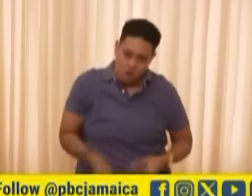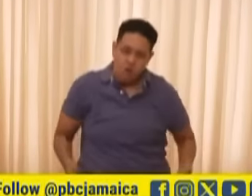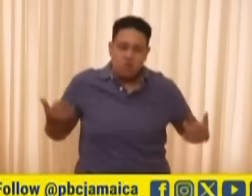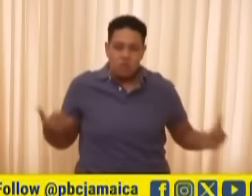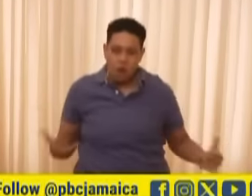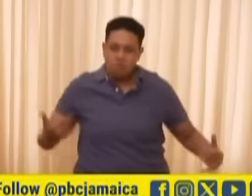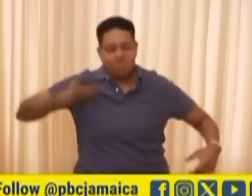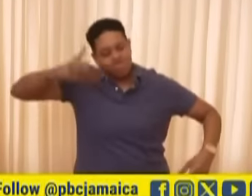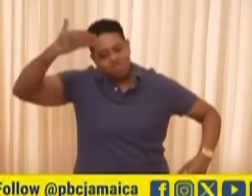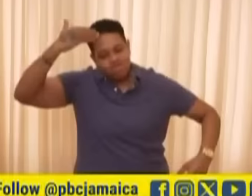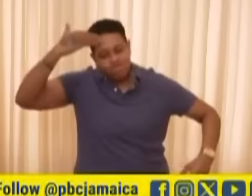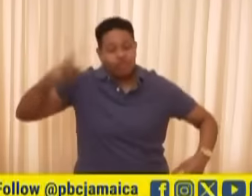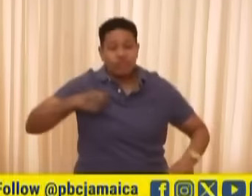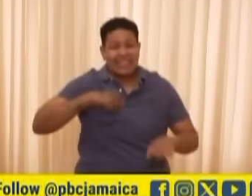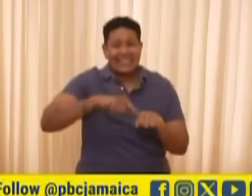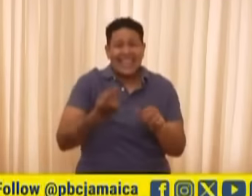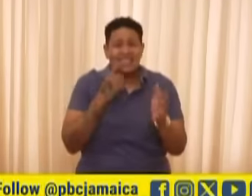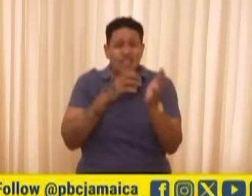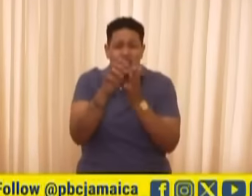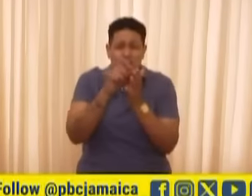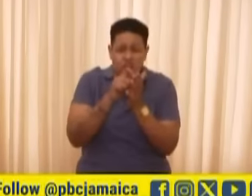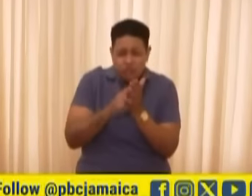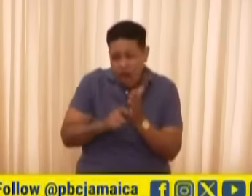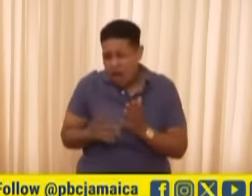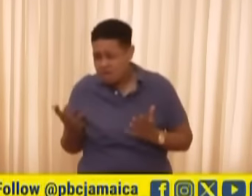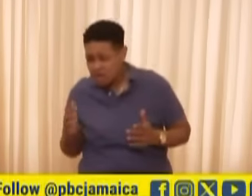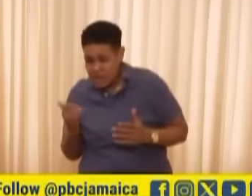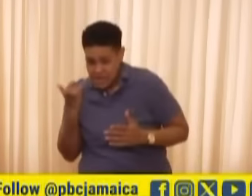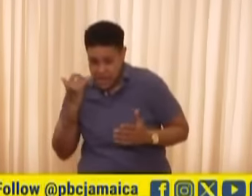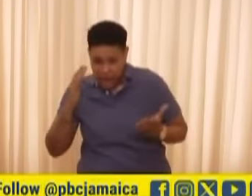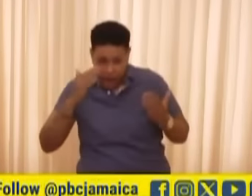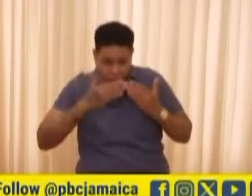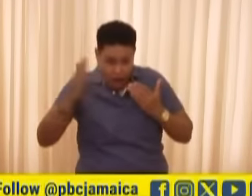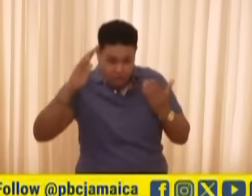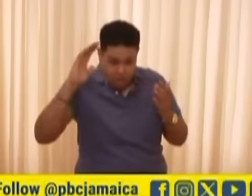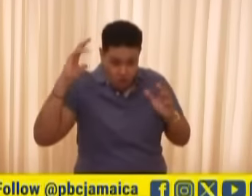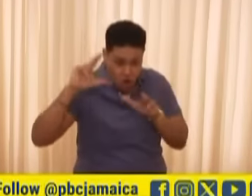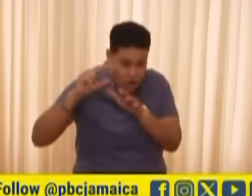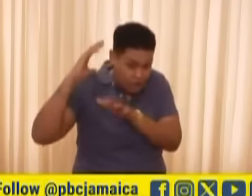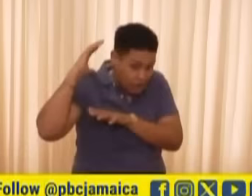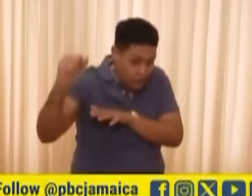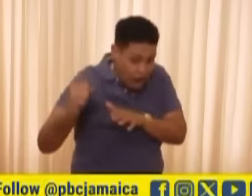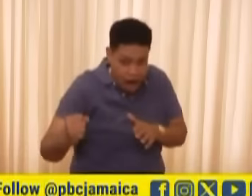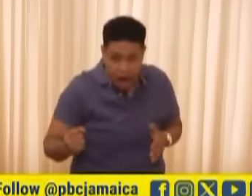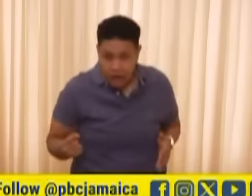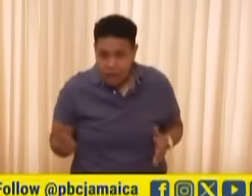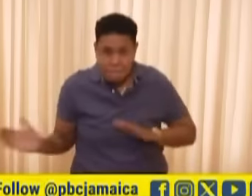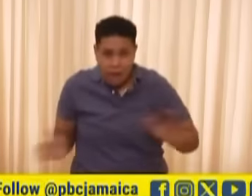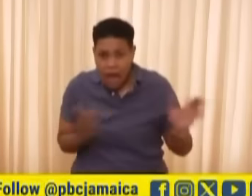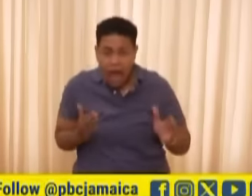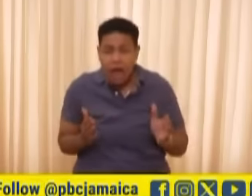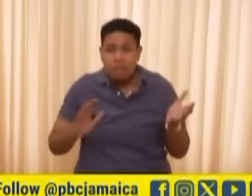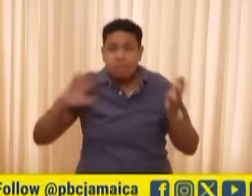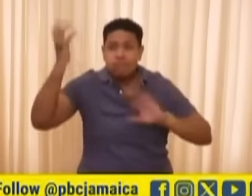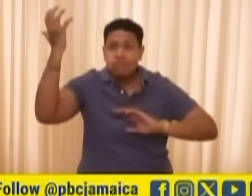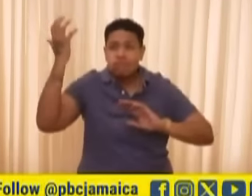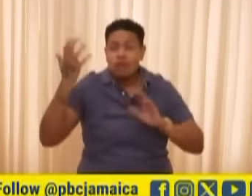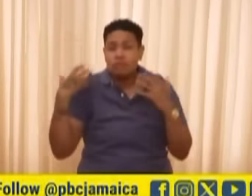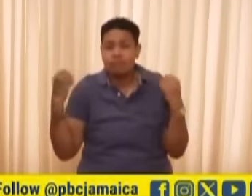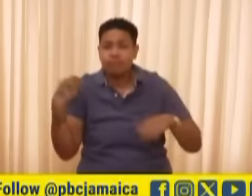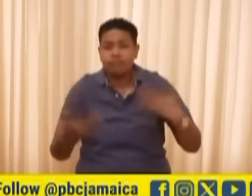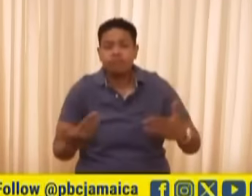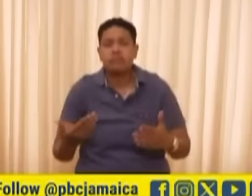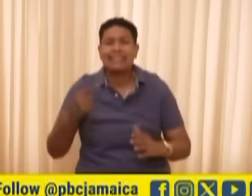So we've already started to craft a disaster recovery plan. Clearly, that will be finalized depending on the extent of the damage, but